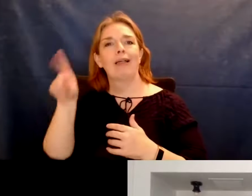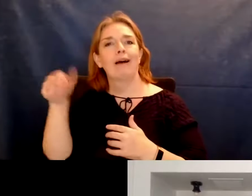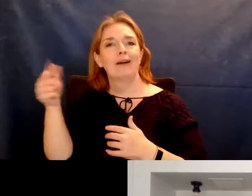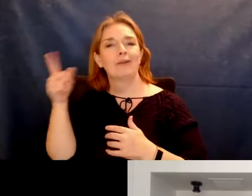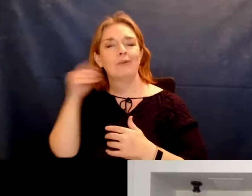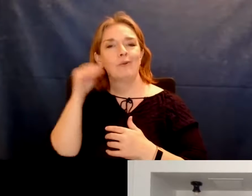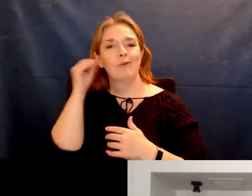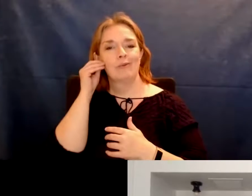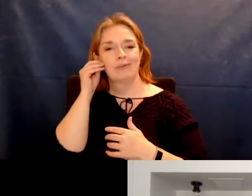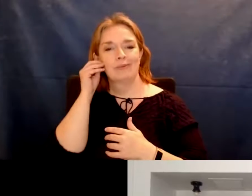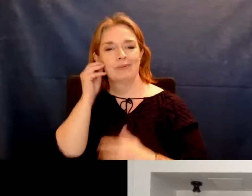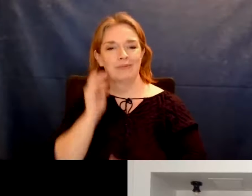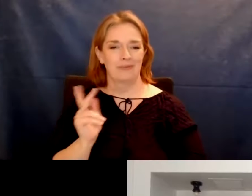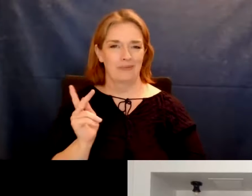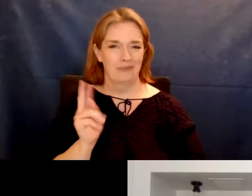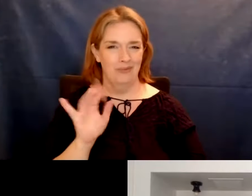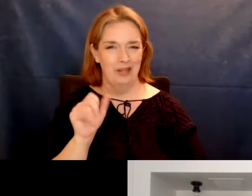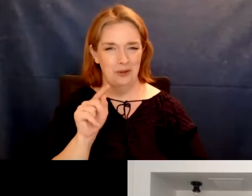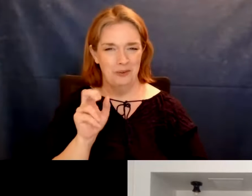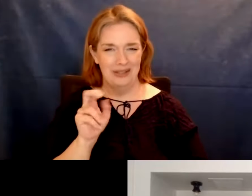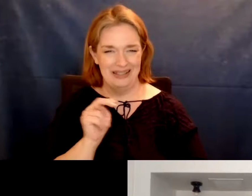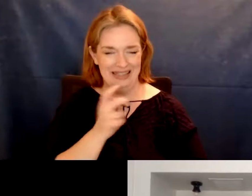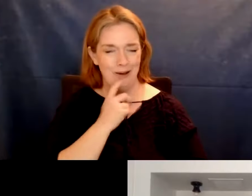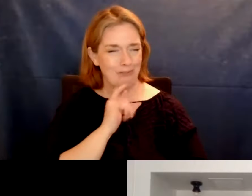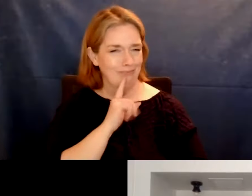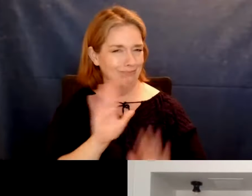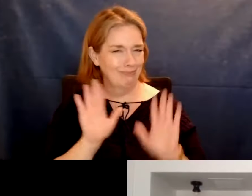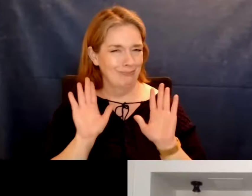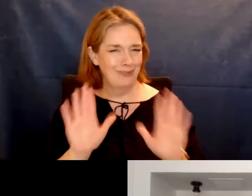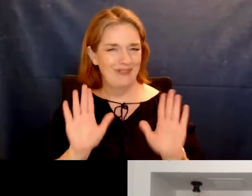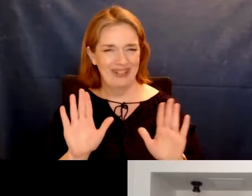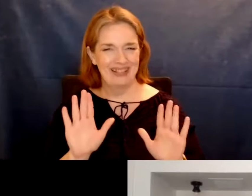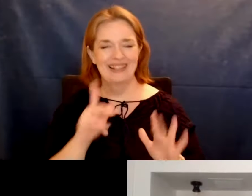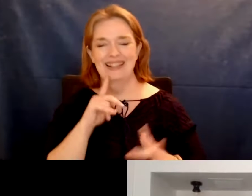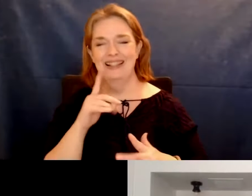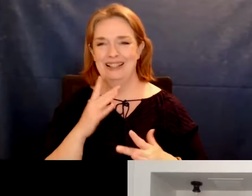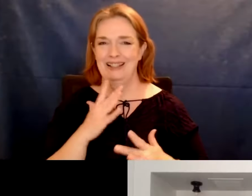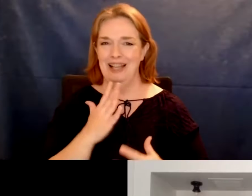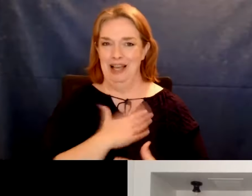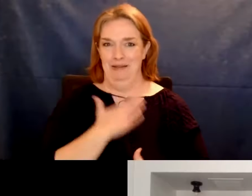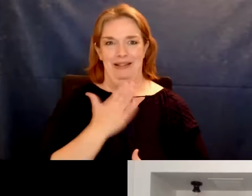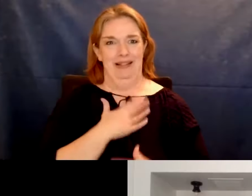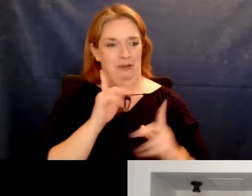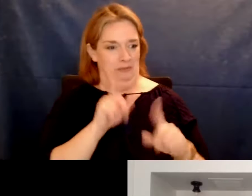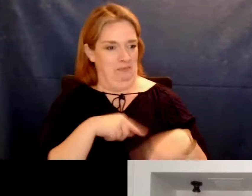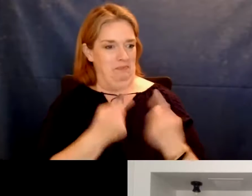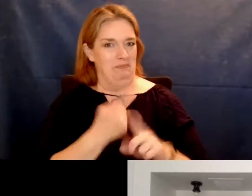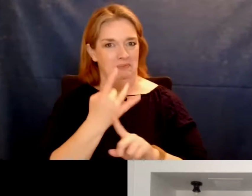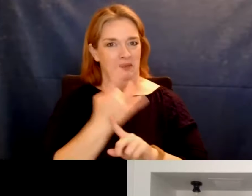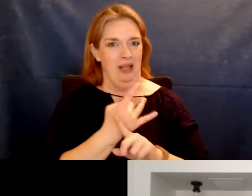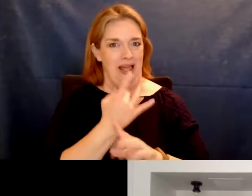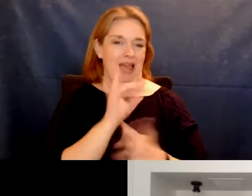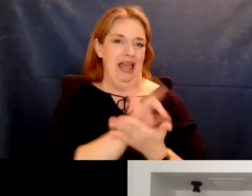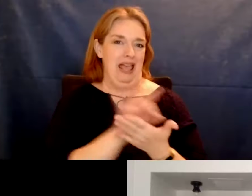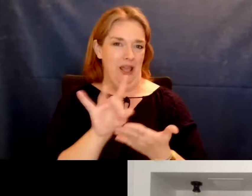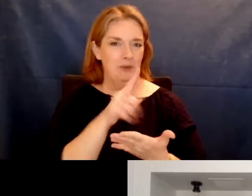That is wonderful. It is. I'm glad that it has been a rewarding experience for you to be